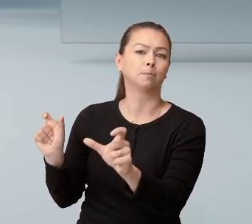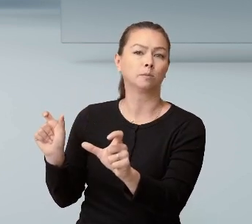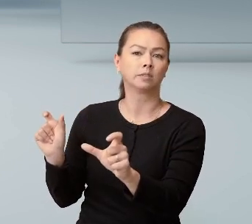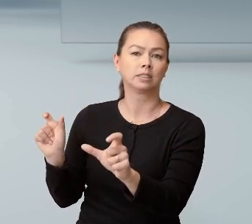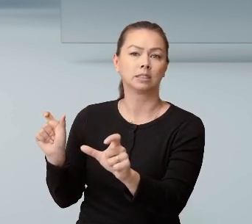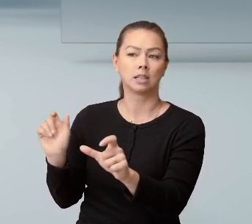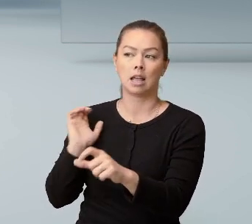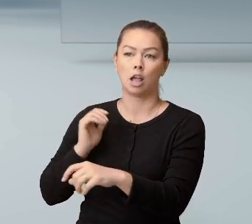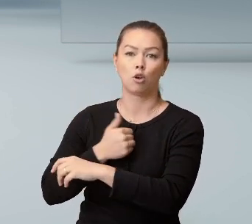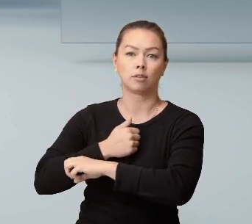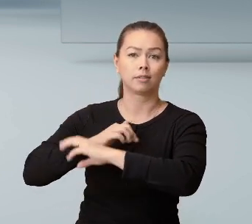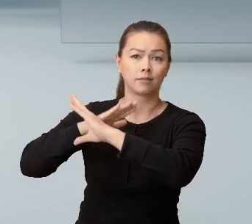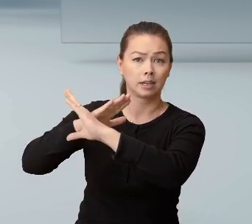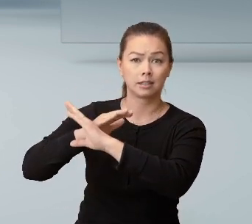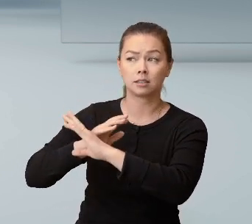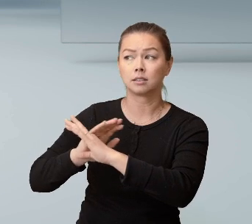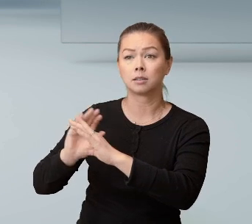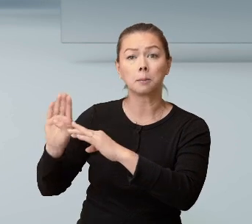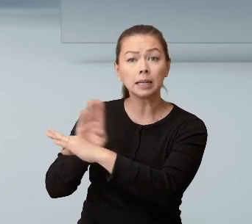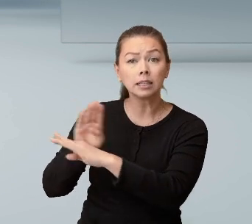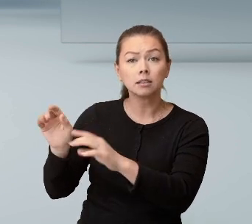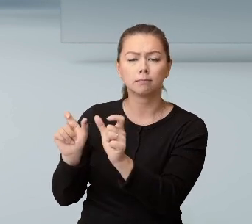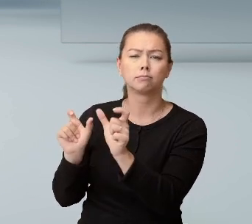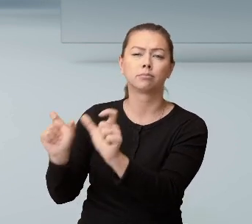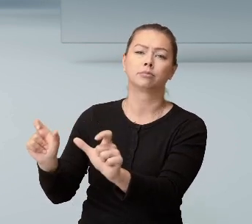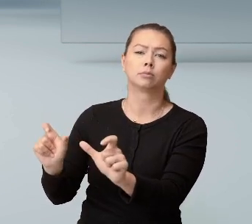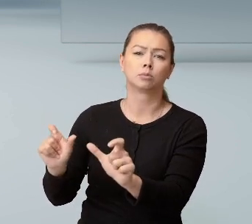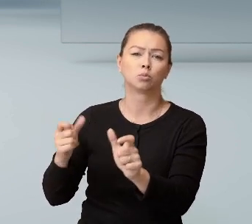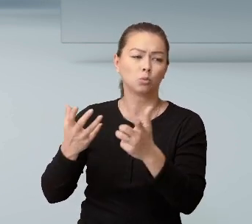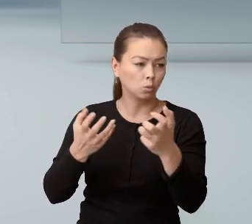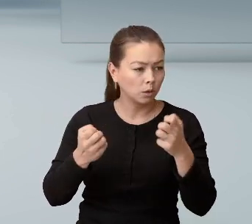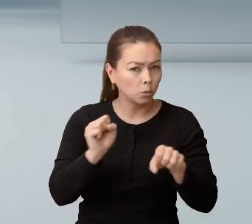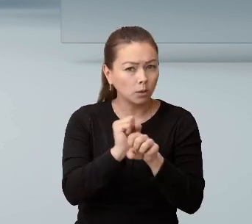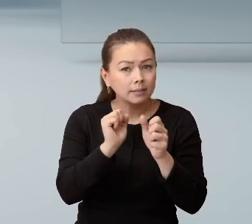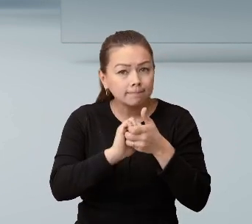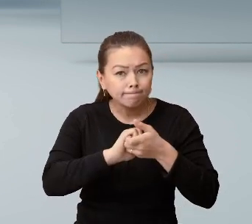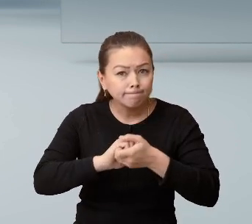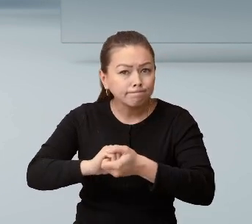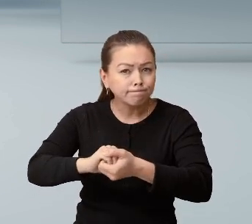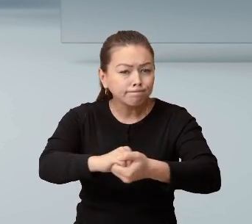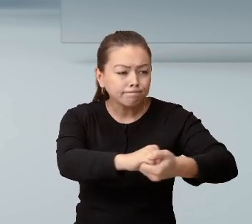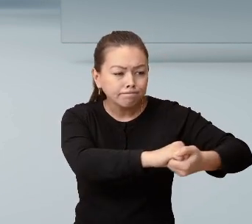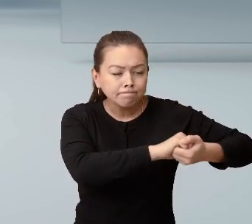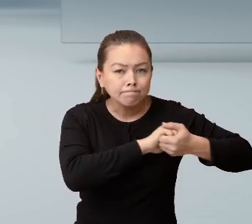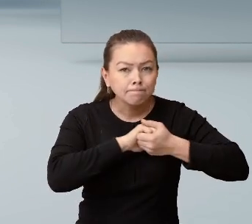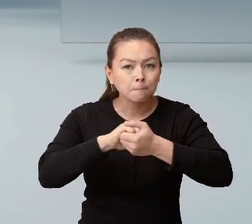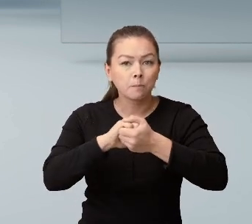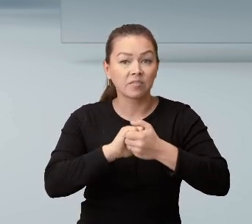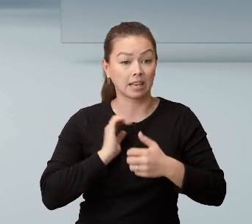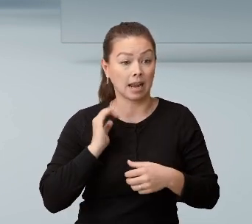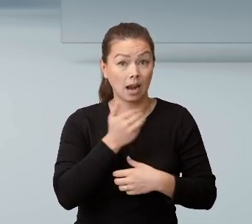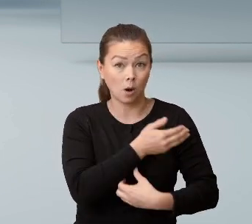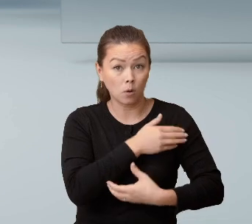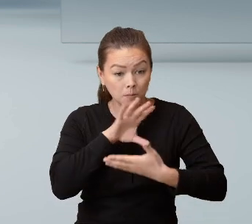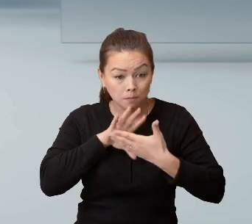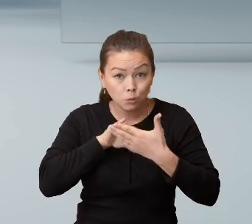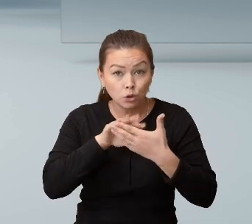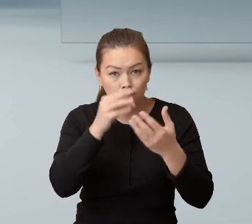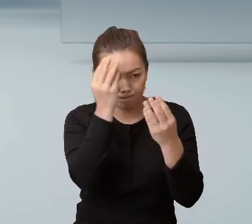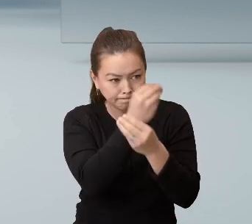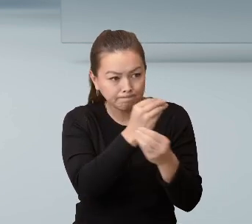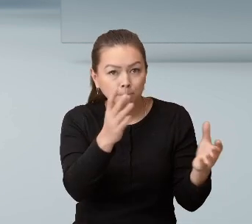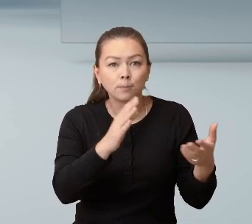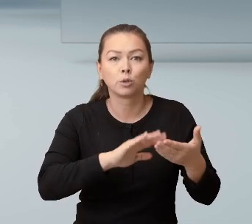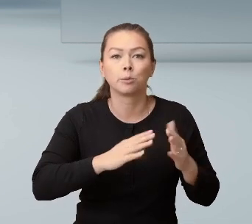our defenses and our businesses. So together we want to work as a blue team, and we want to continue to share our insights with the community here.